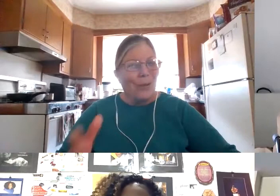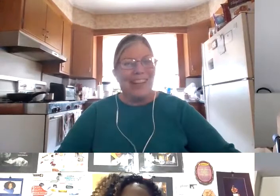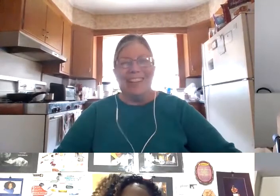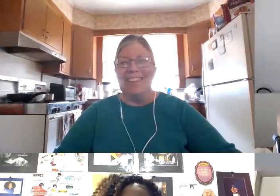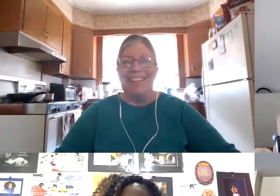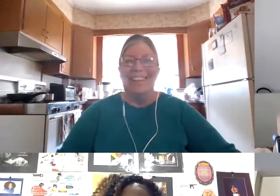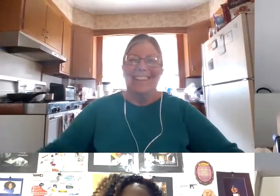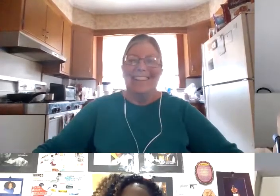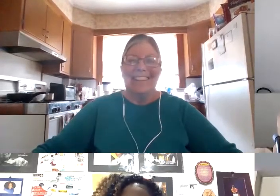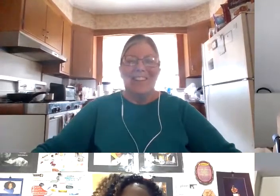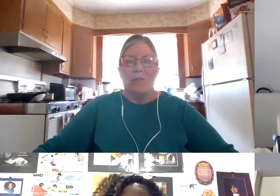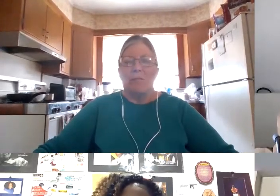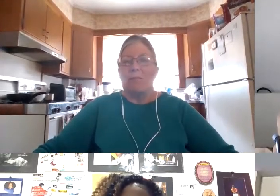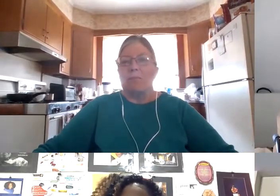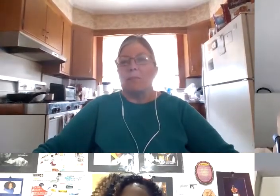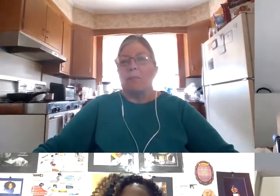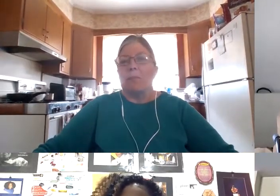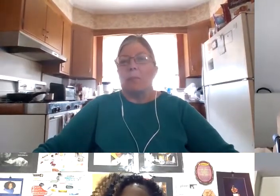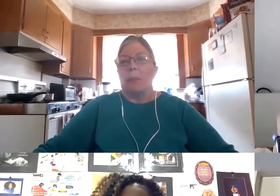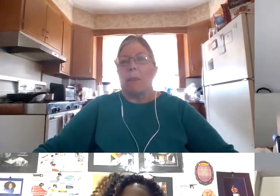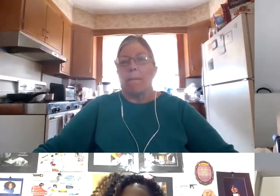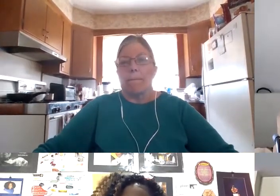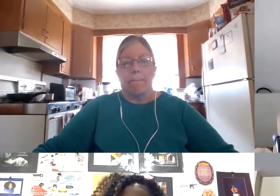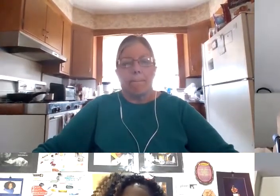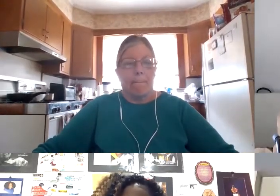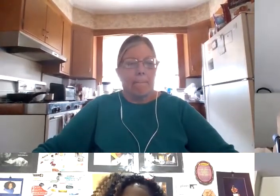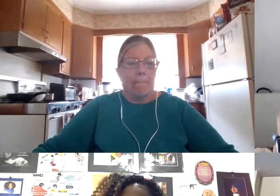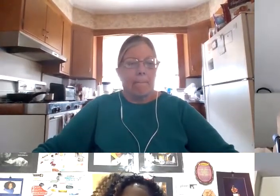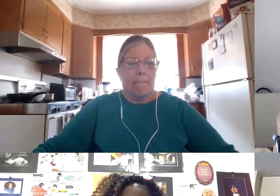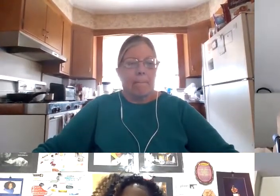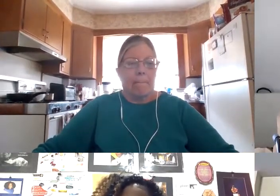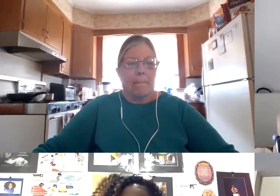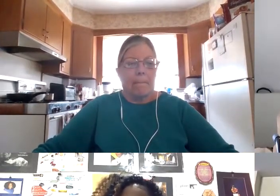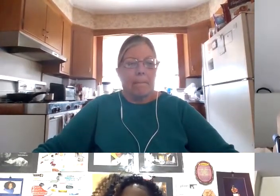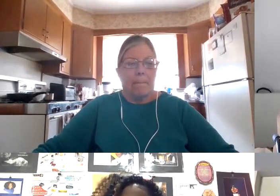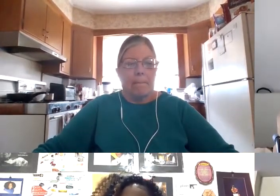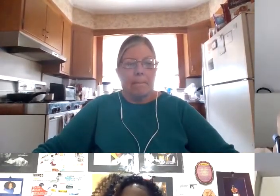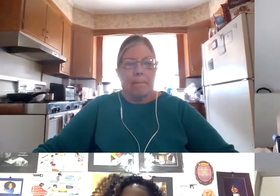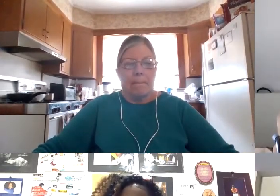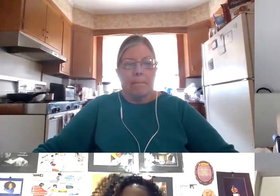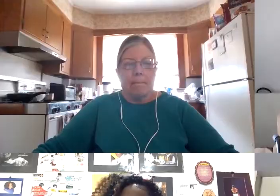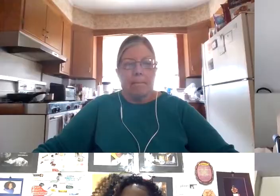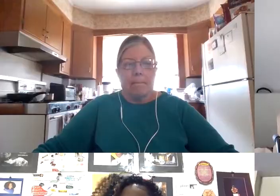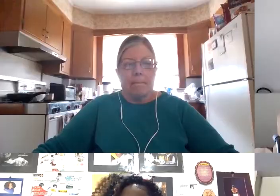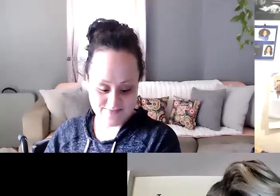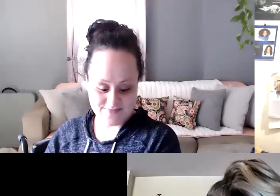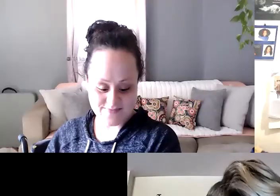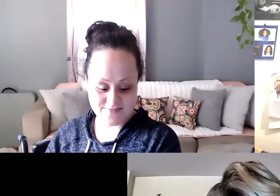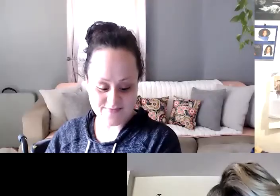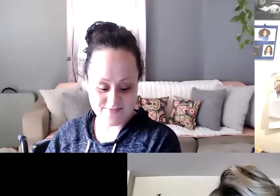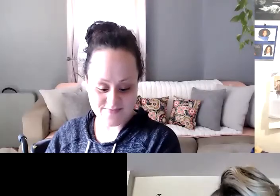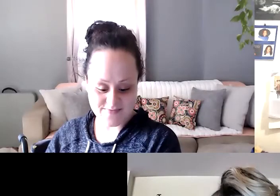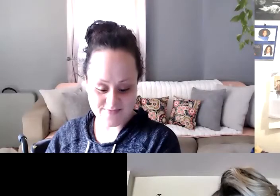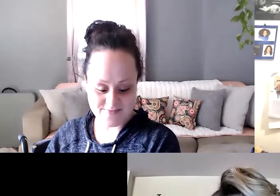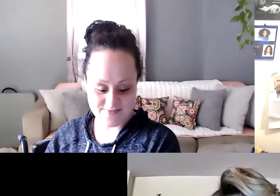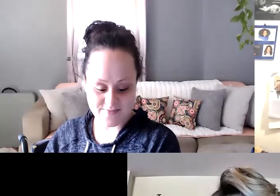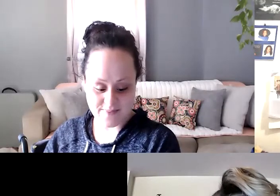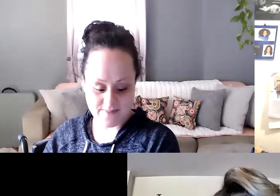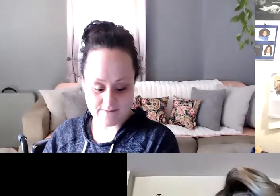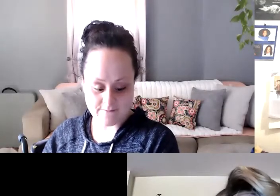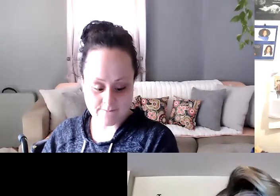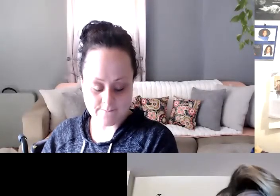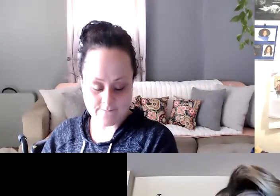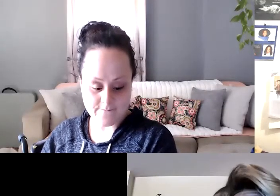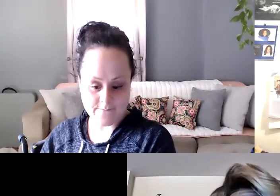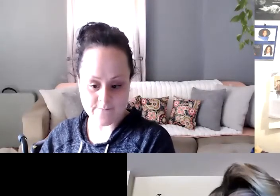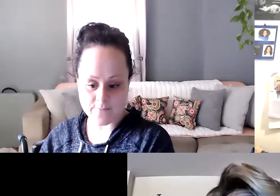take it away. Thank you so much, Debbie and Jessica, for having me back